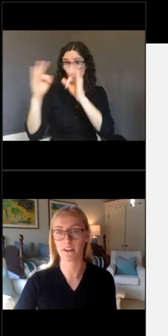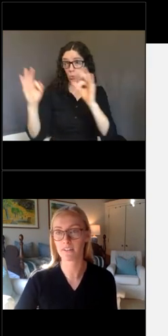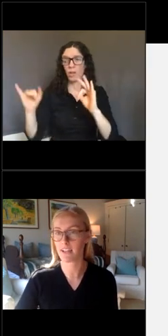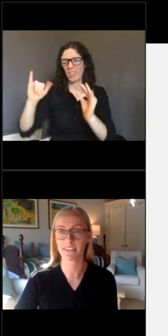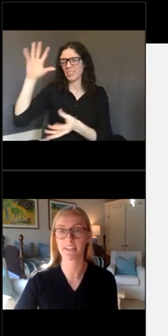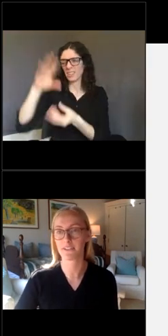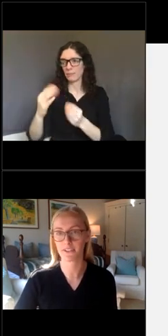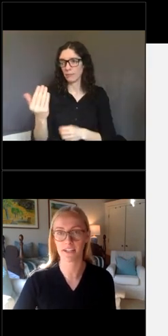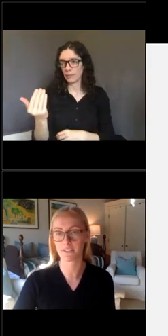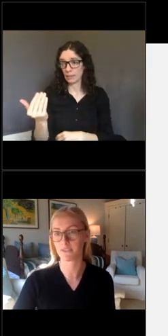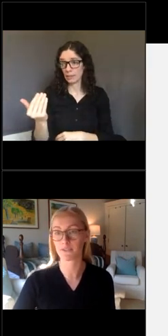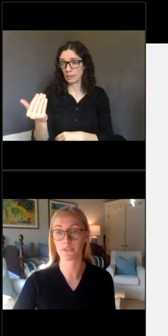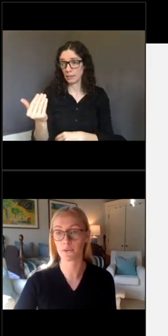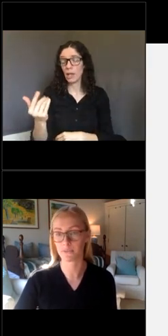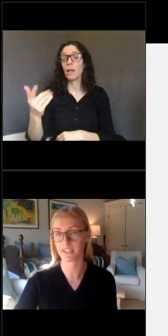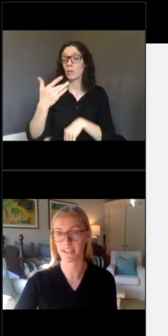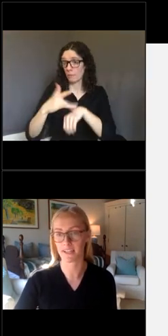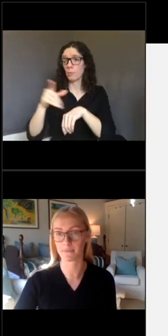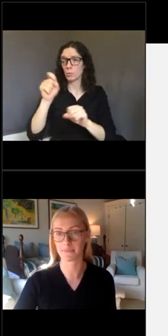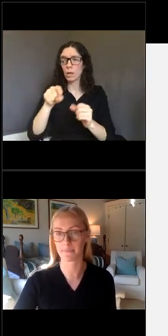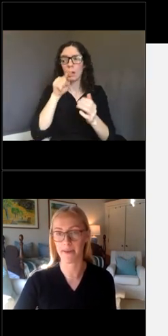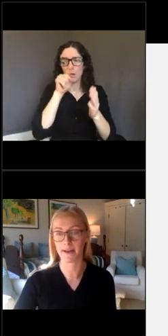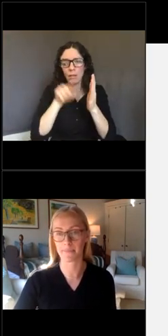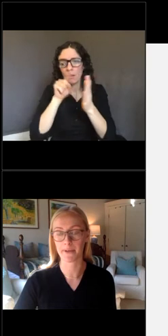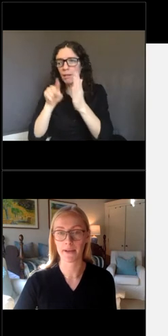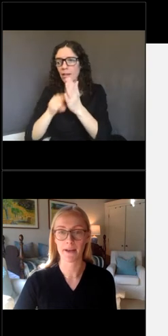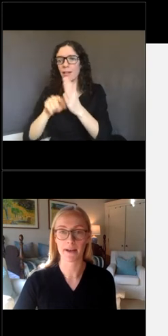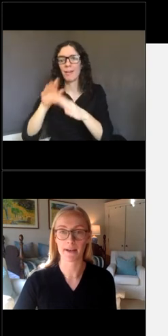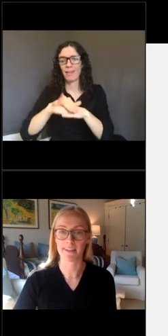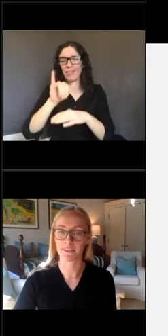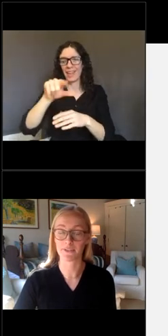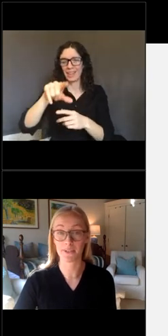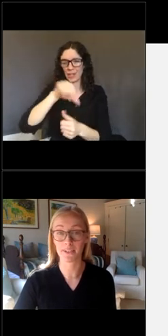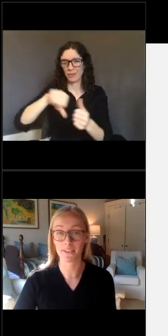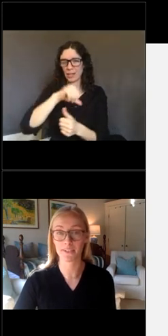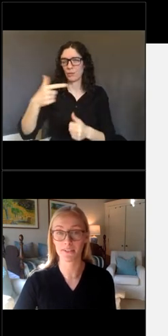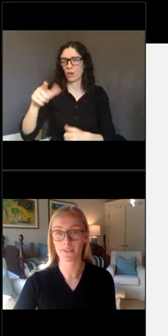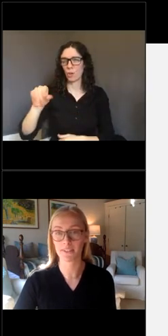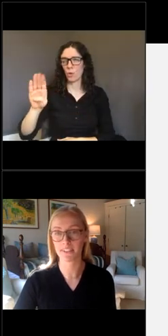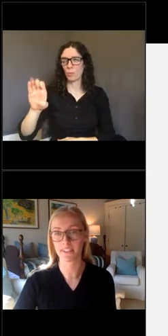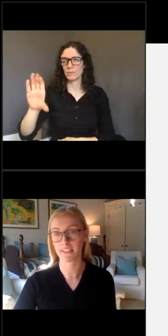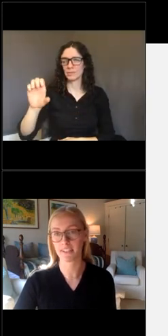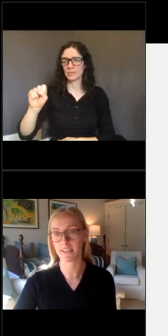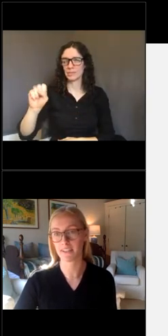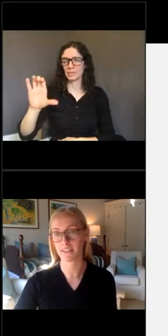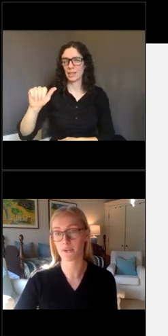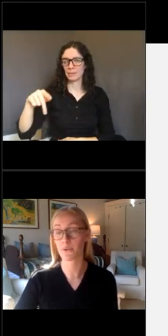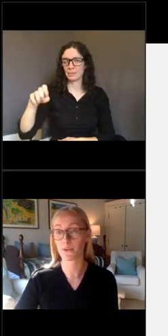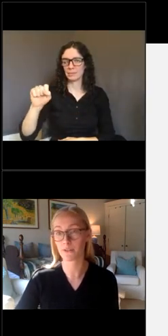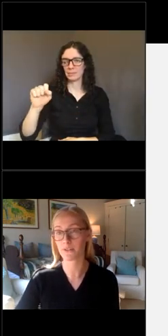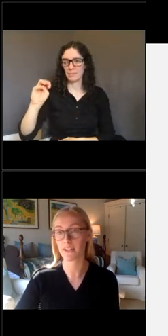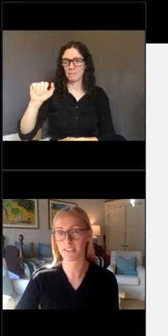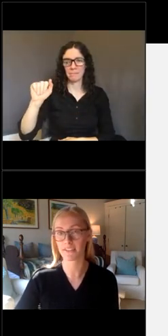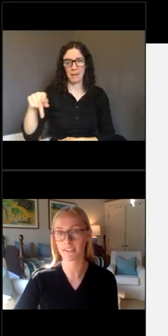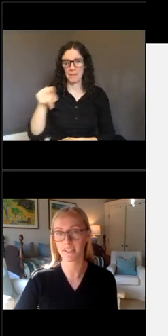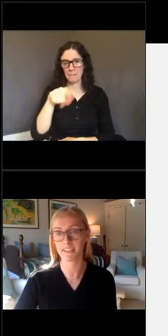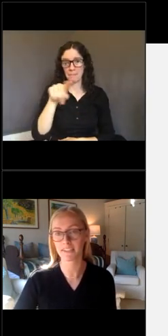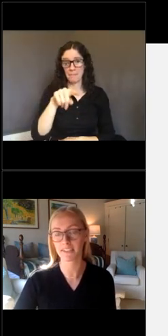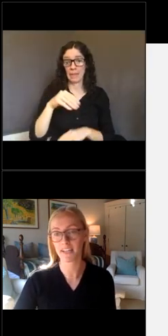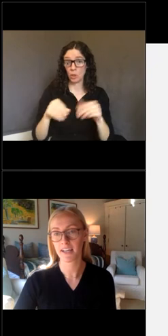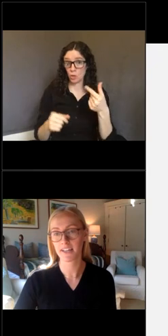this online interactive Globescapes map. In green, you can see the corridor